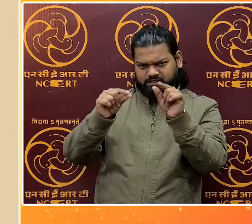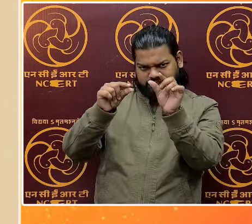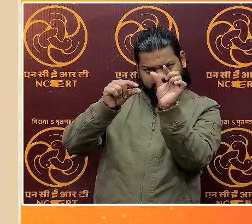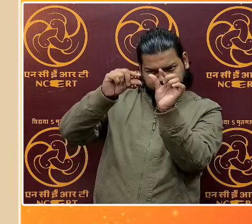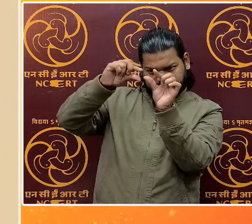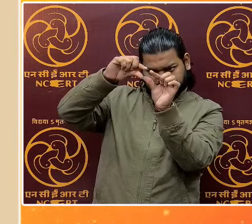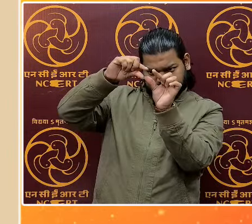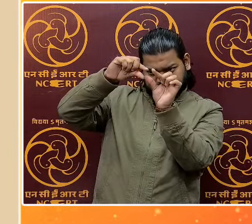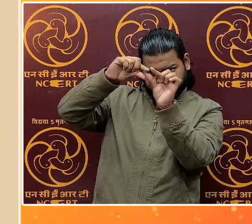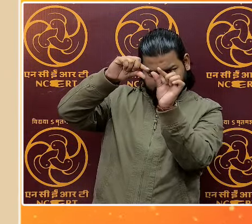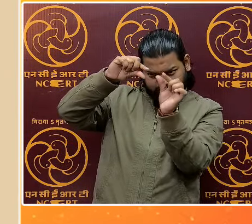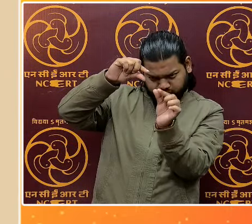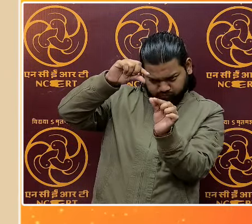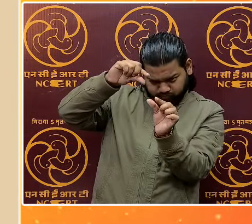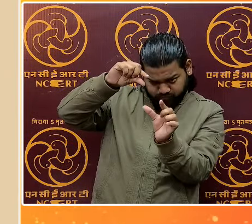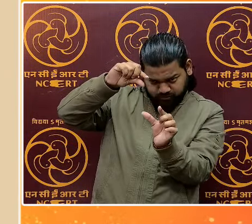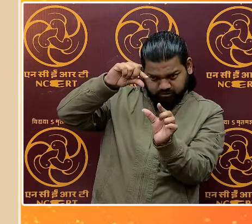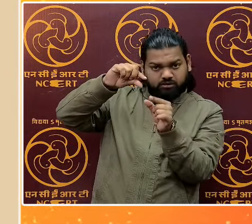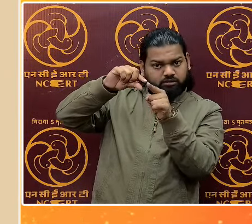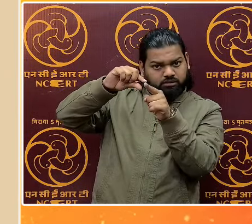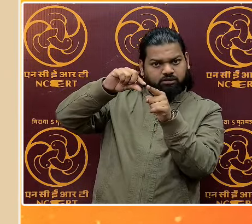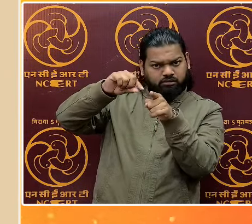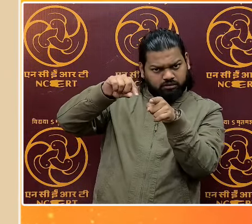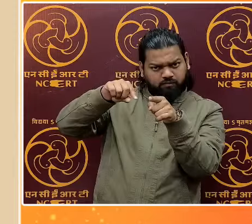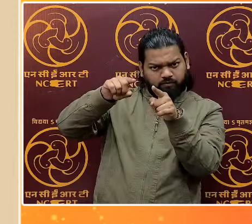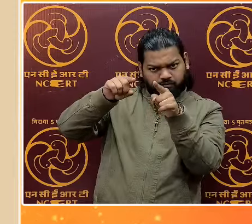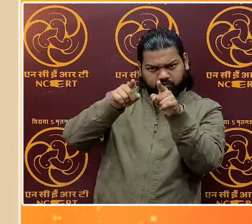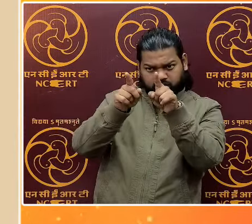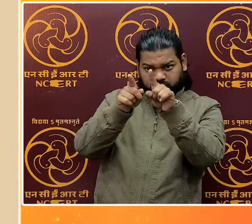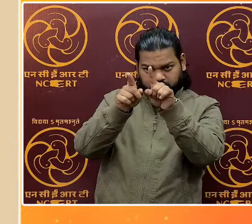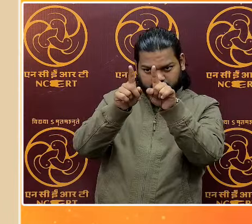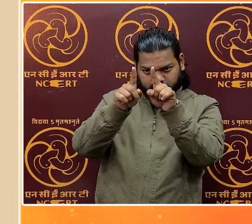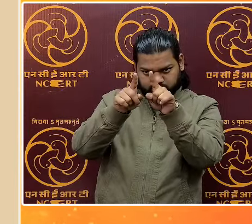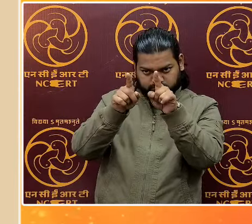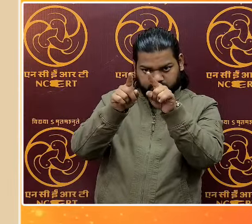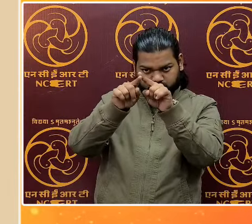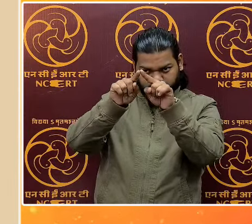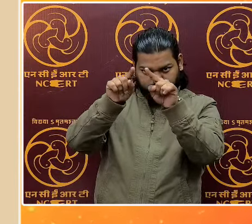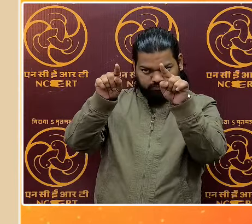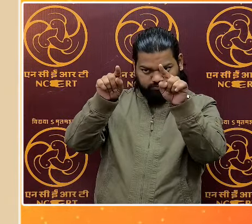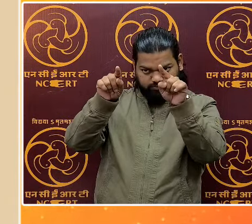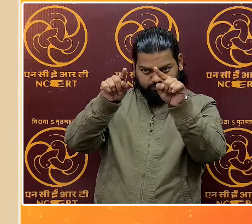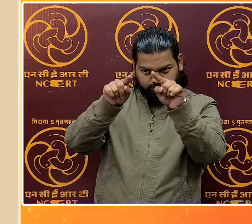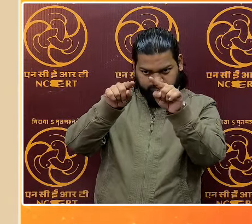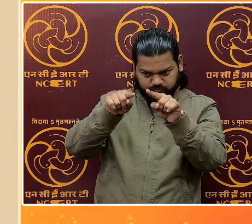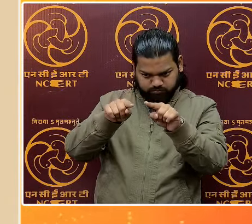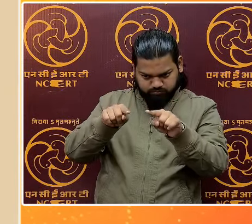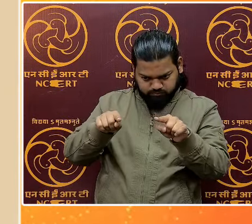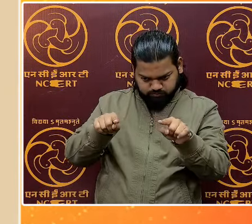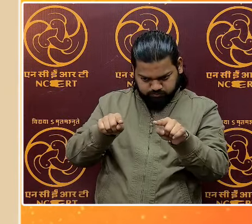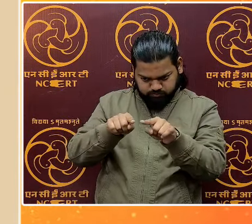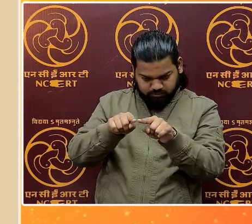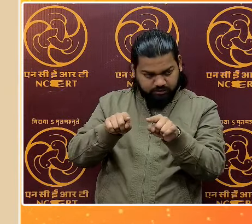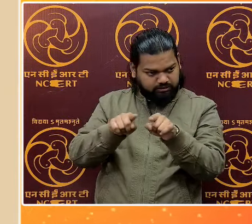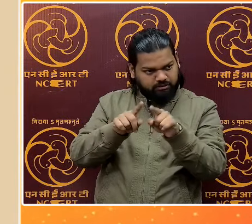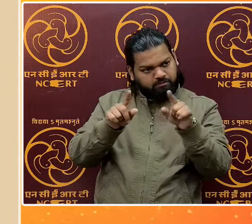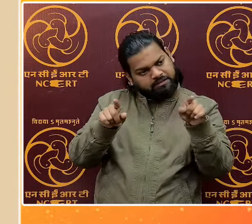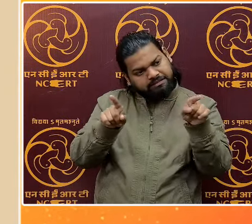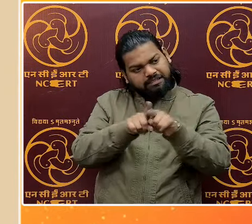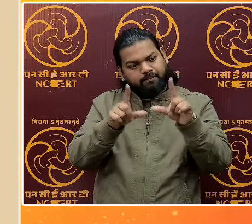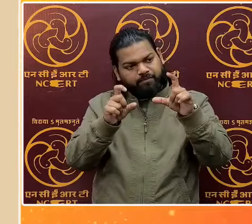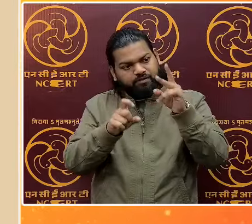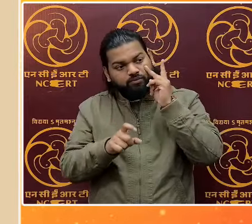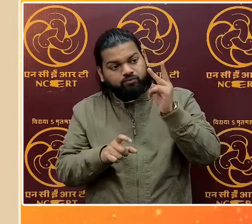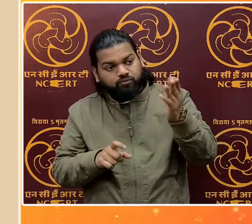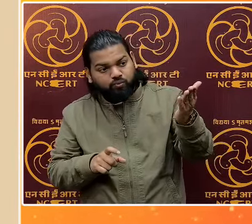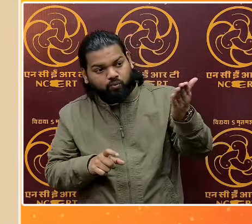happens in here? So that's how the image is formed. You can see the picture. I have taken the same picture for comparison